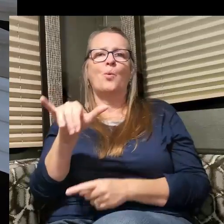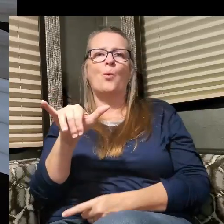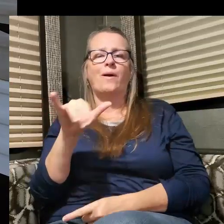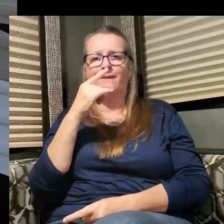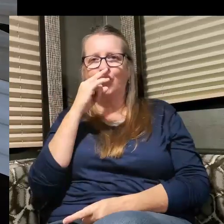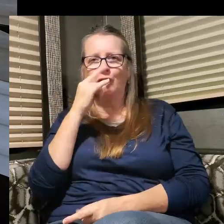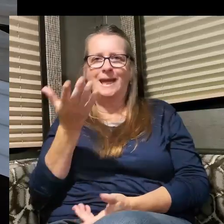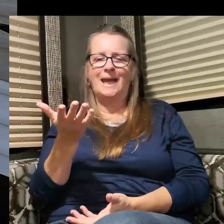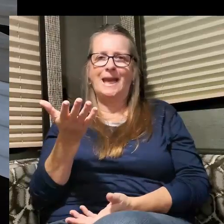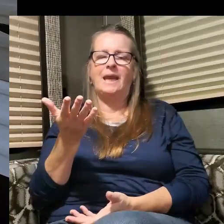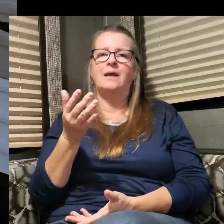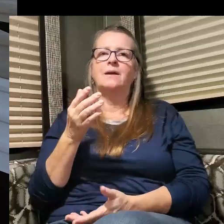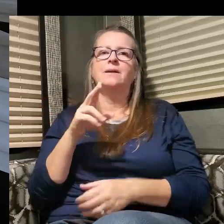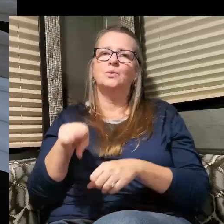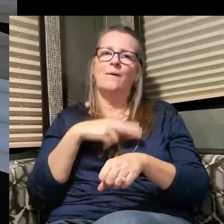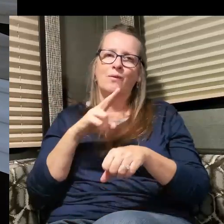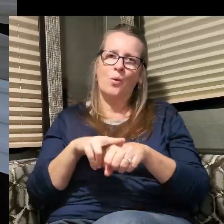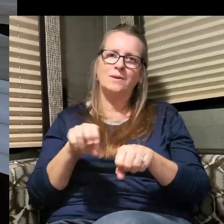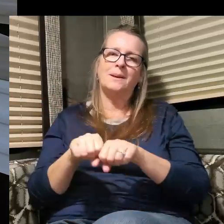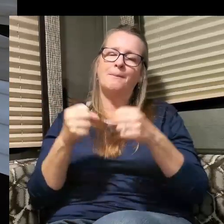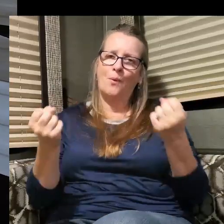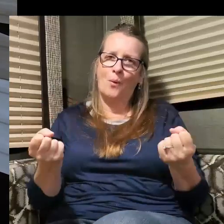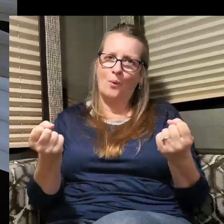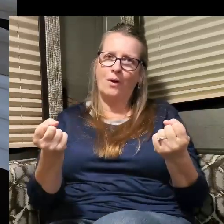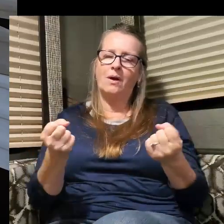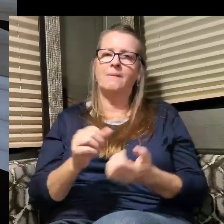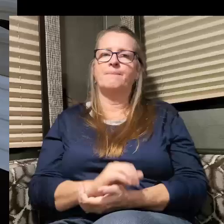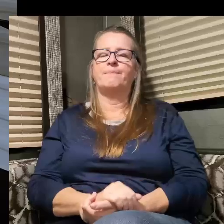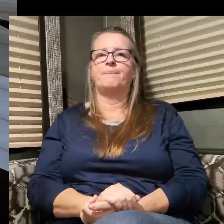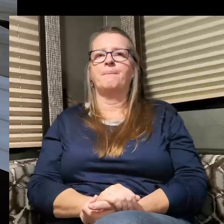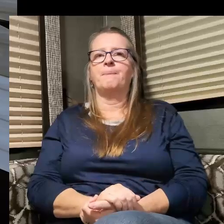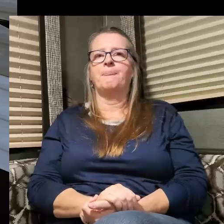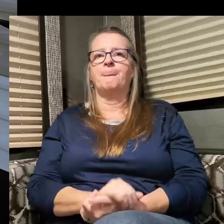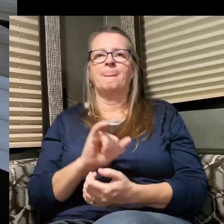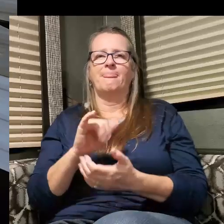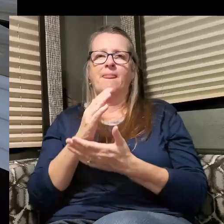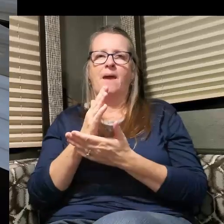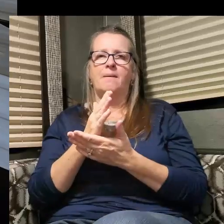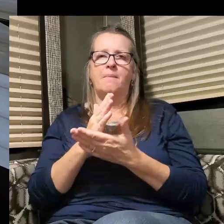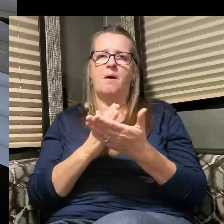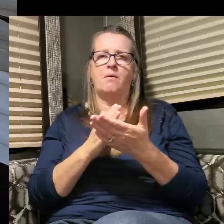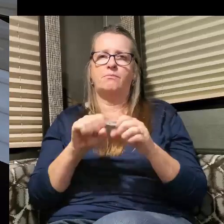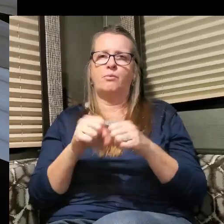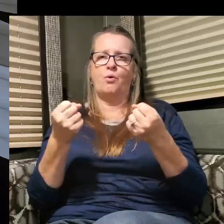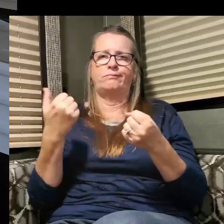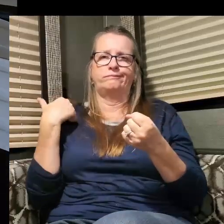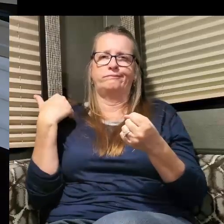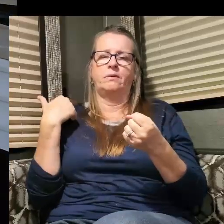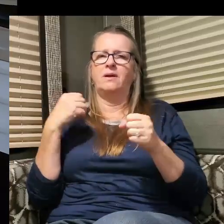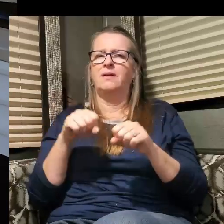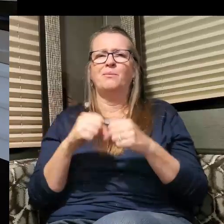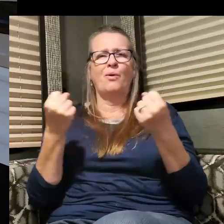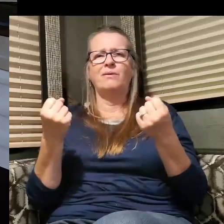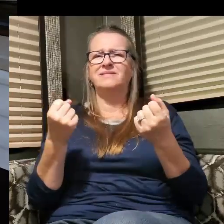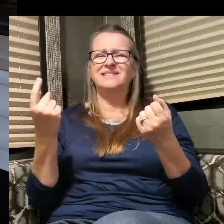for your kid. So of course it broke. Here's the piece that broke earlier today.